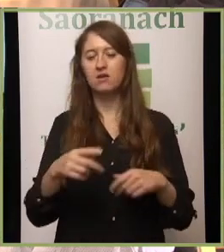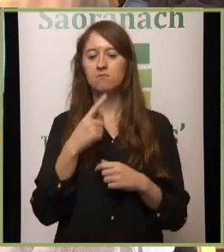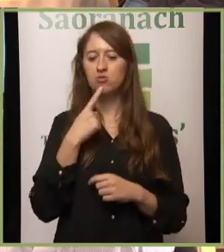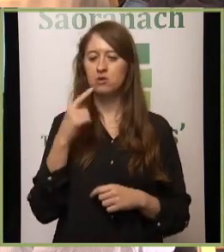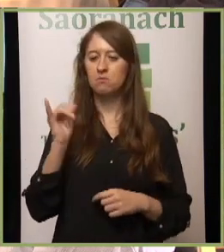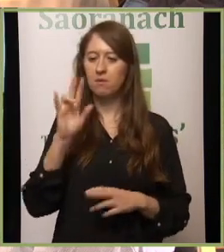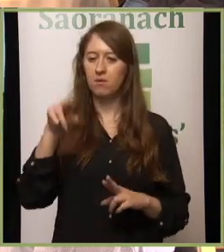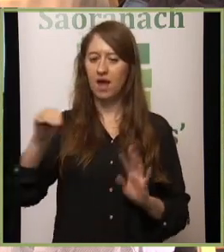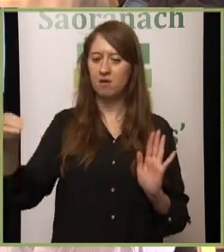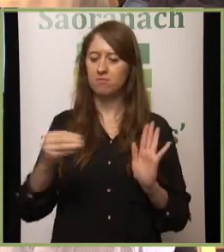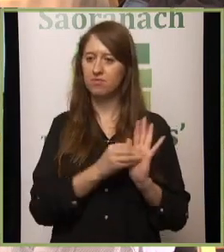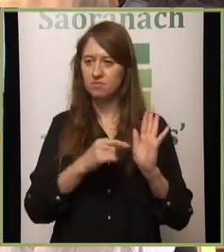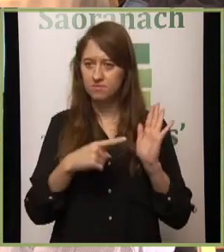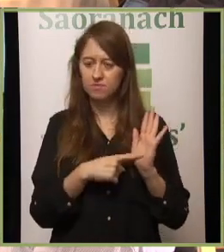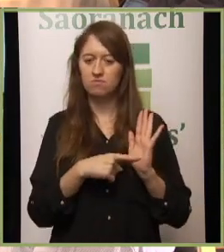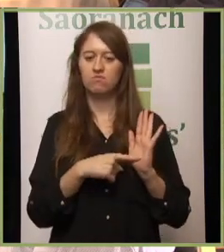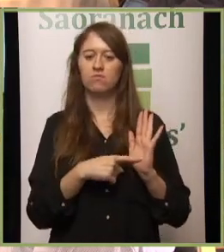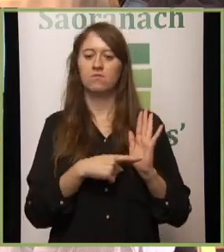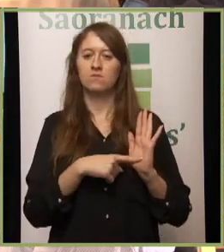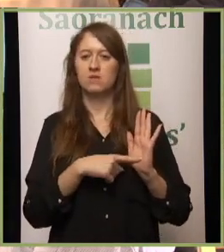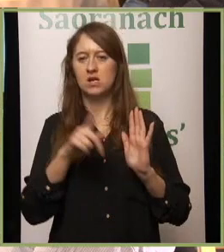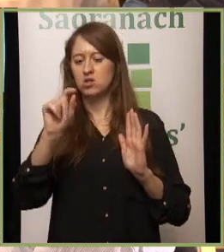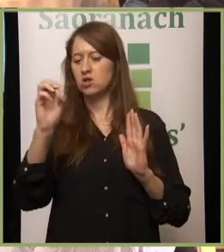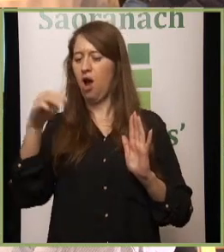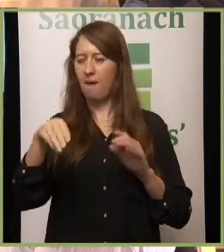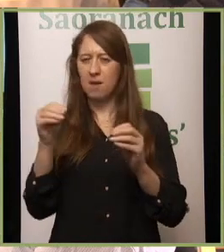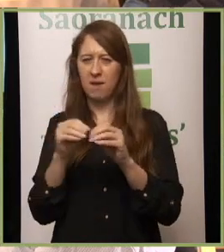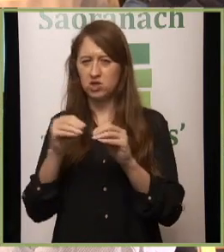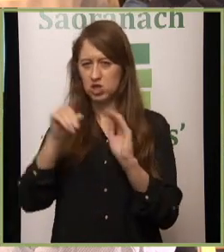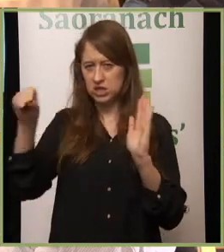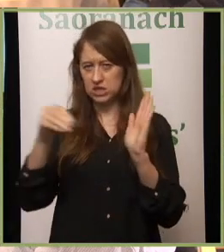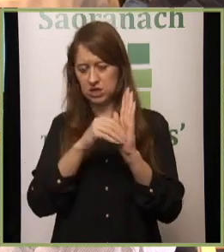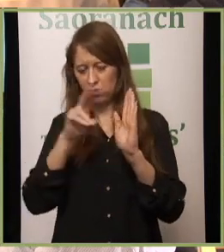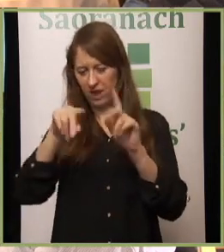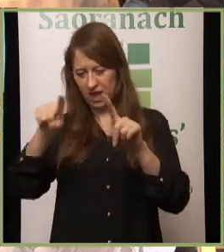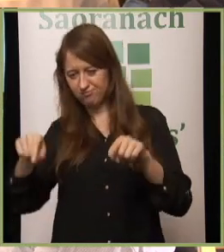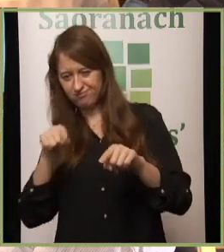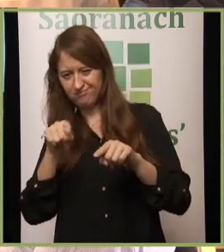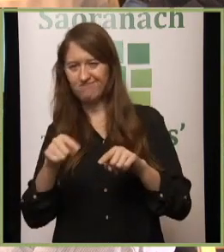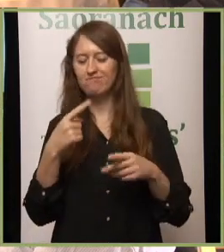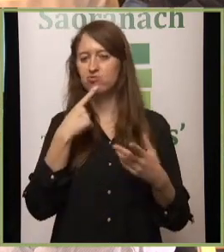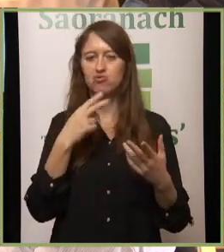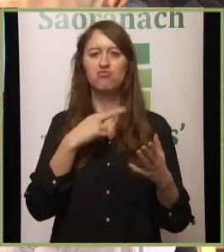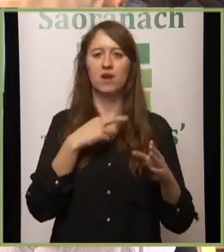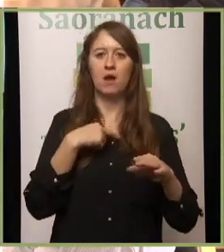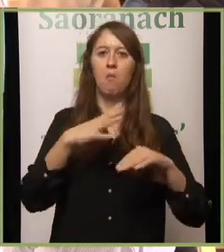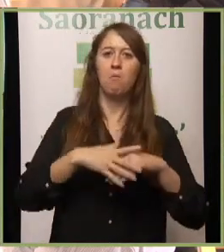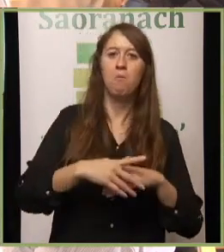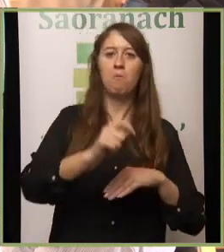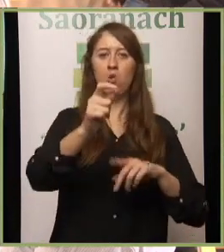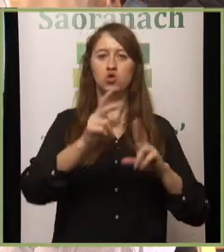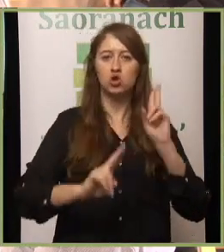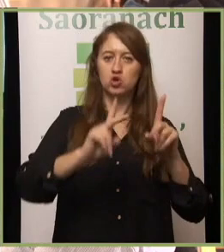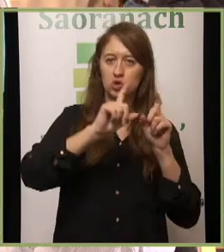what Tom said as a caveat. There may be smaller whatevers, but that fundamentally the most of it should remain